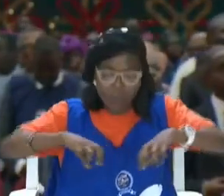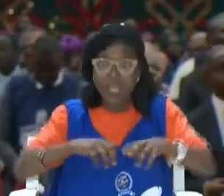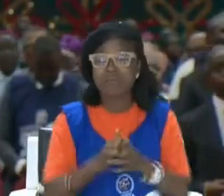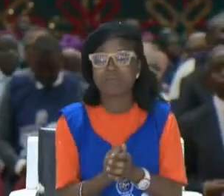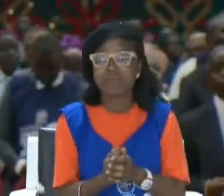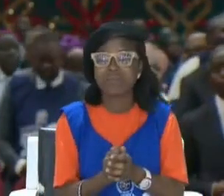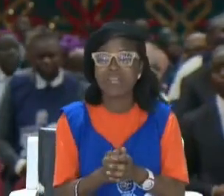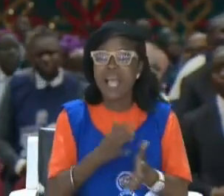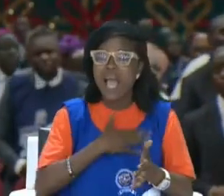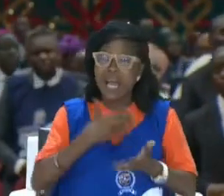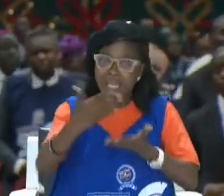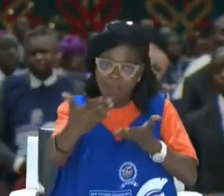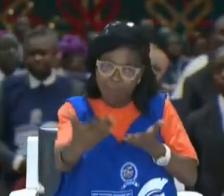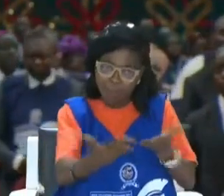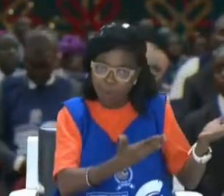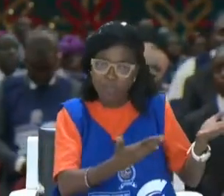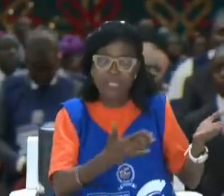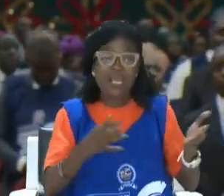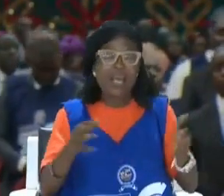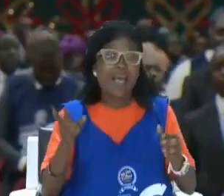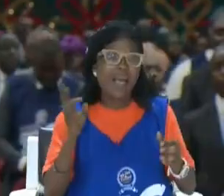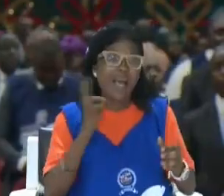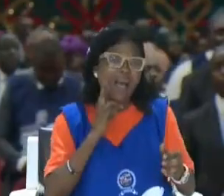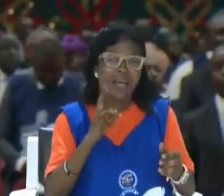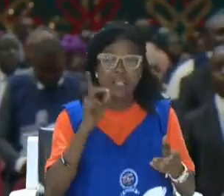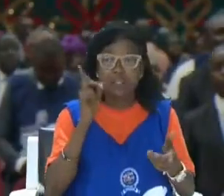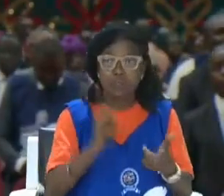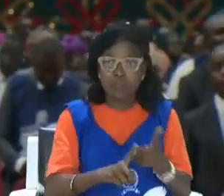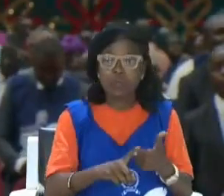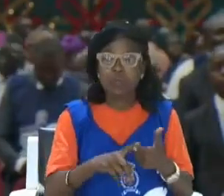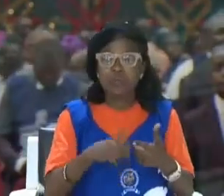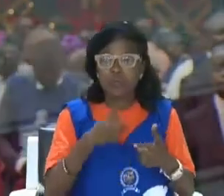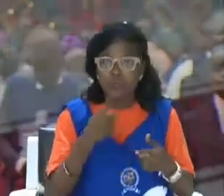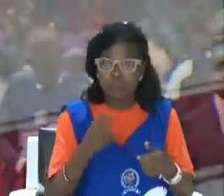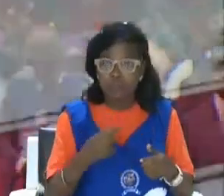And then they brought her to the headquarters.